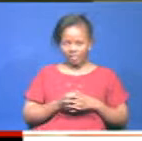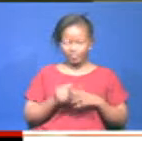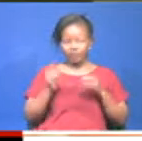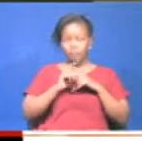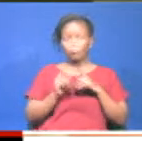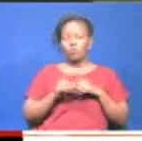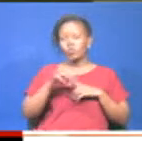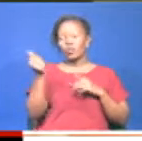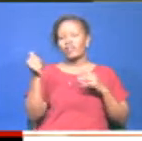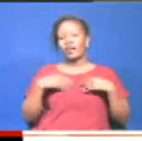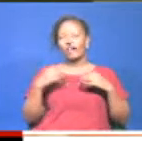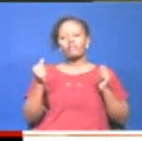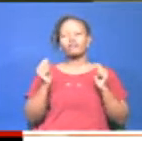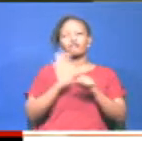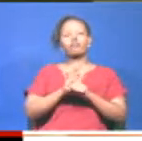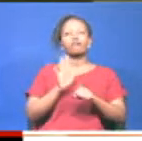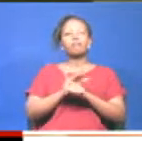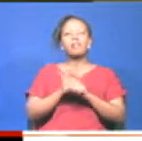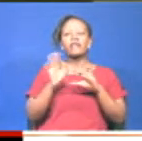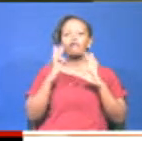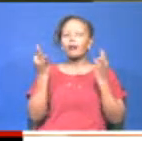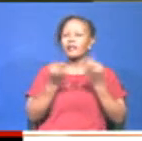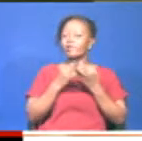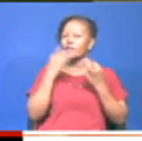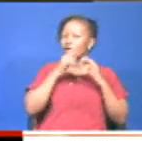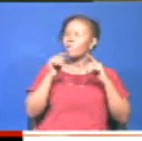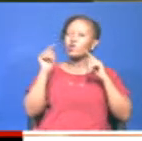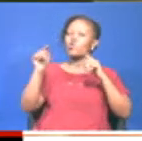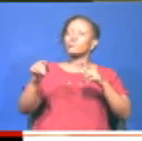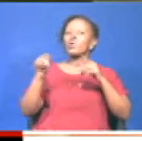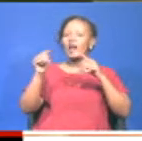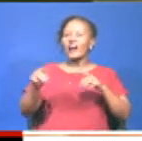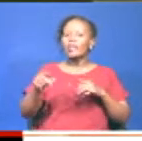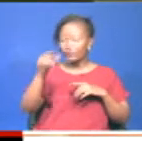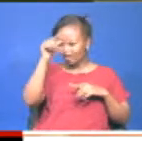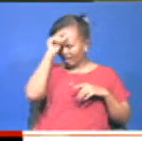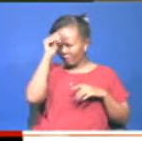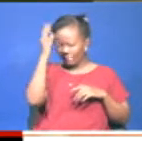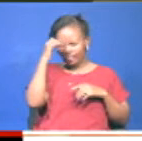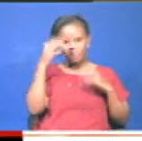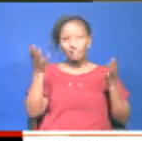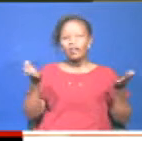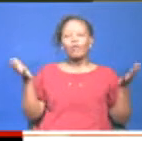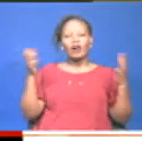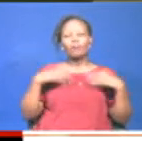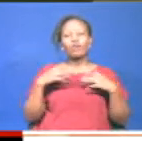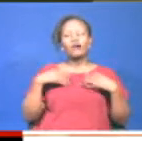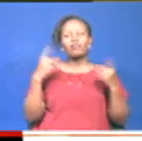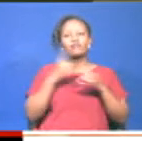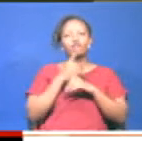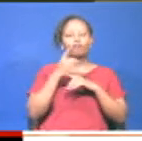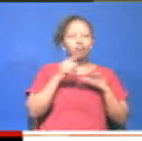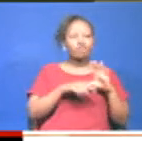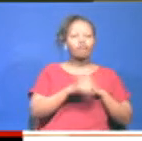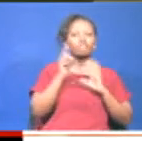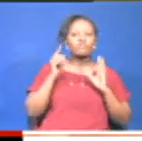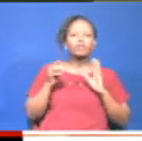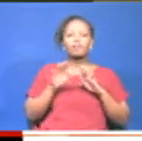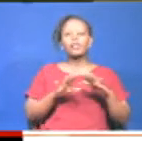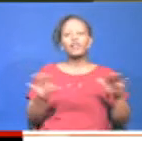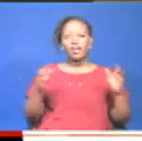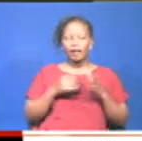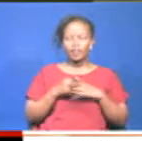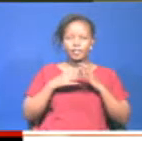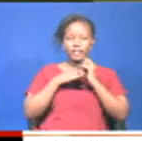of families who accuse the government entity of encroaching on their ancestral land. Led by the family of the